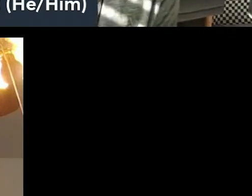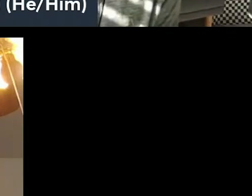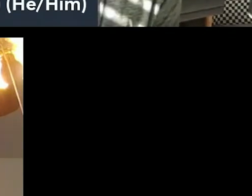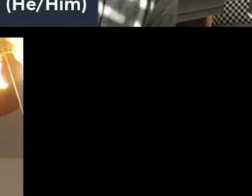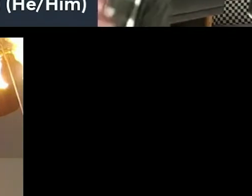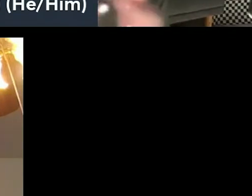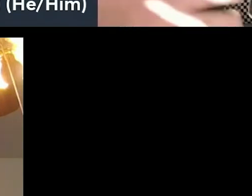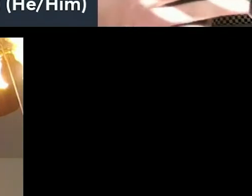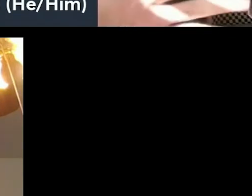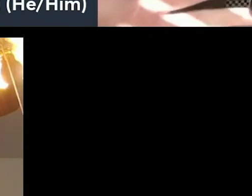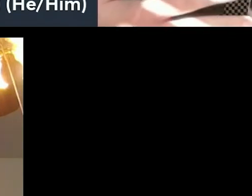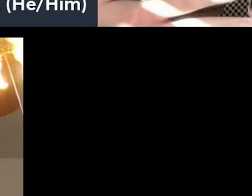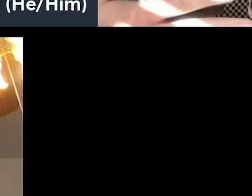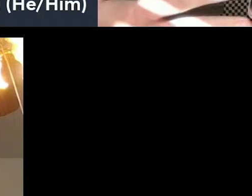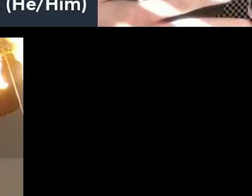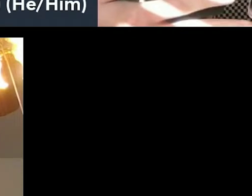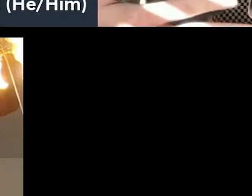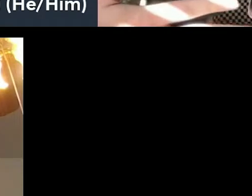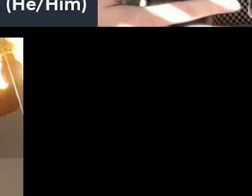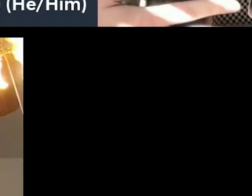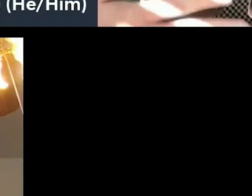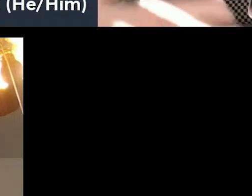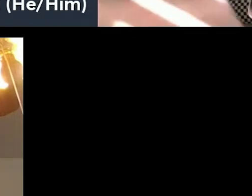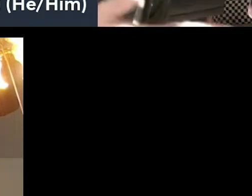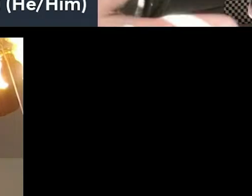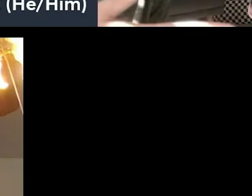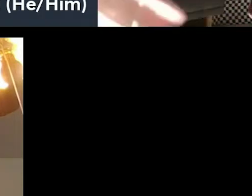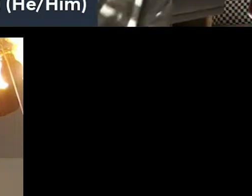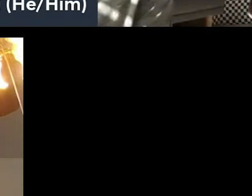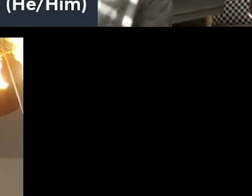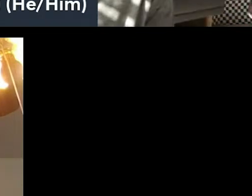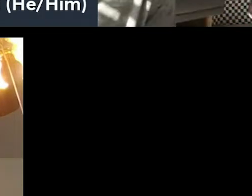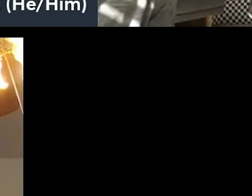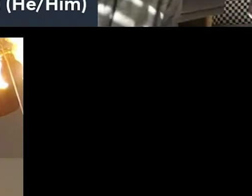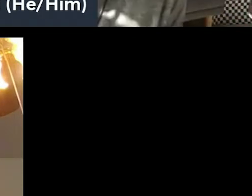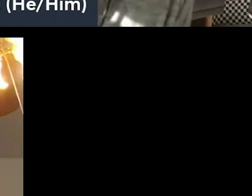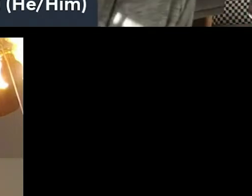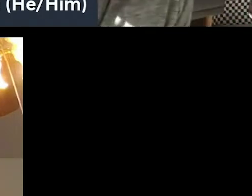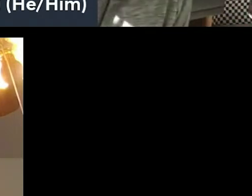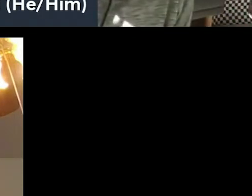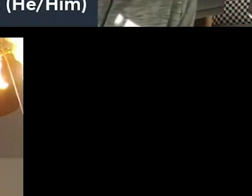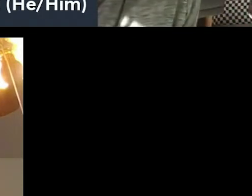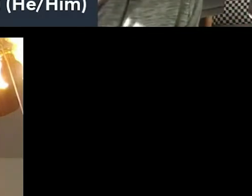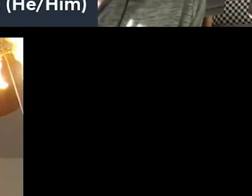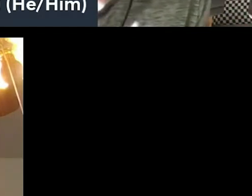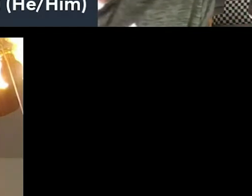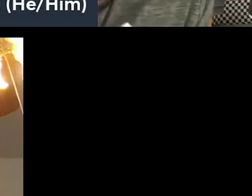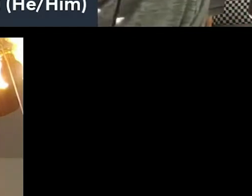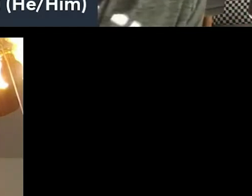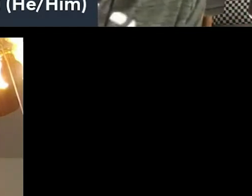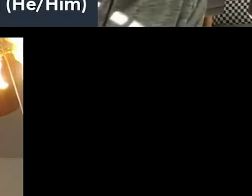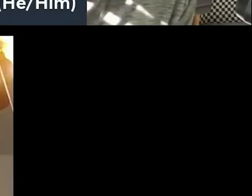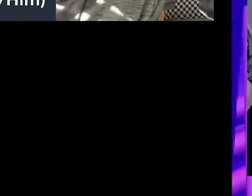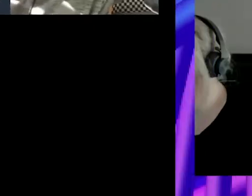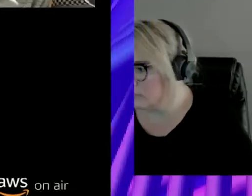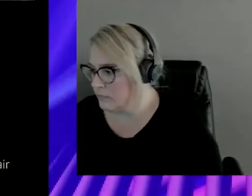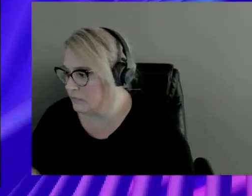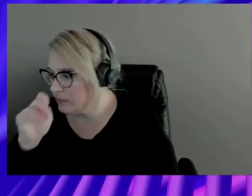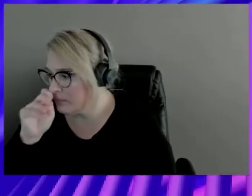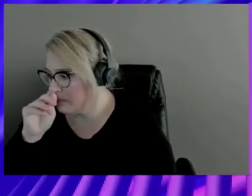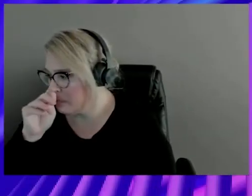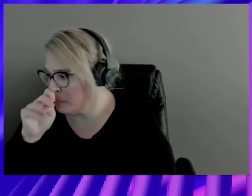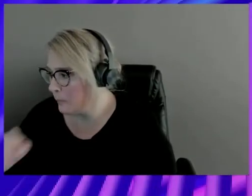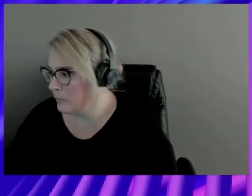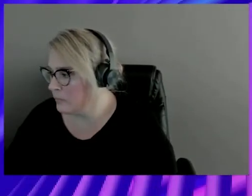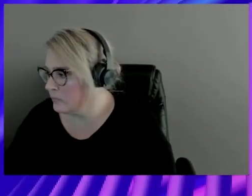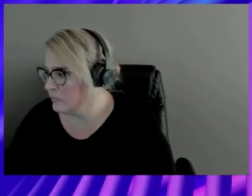what was the previous deployment experience, and what's changed in the one today? So